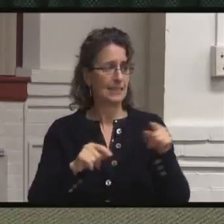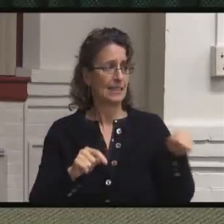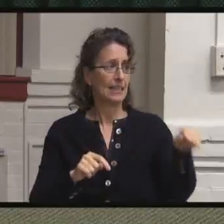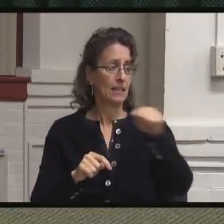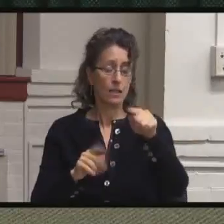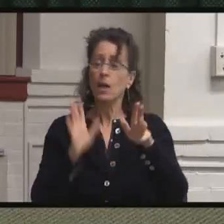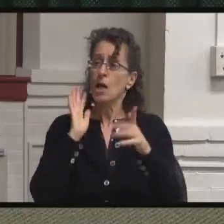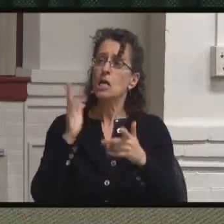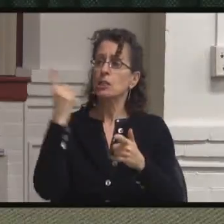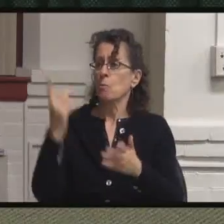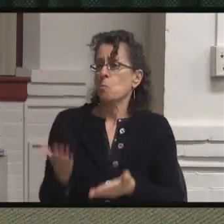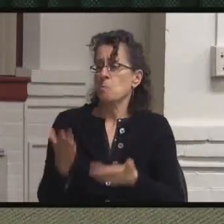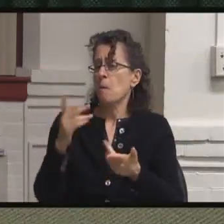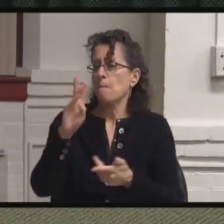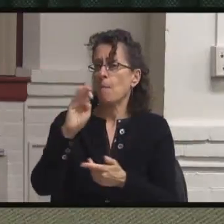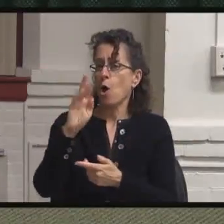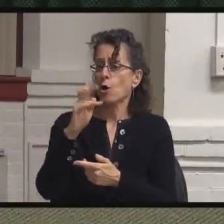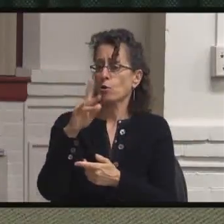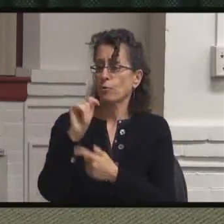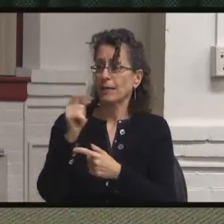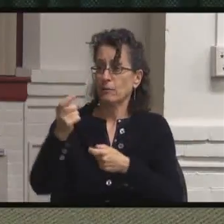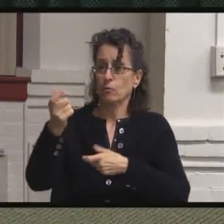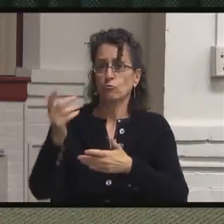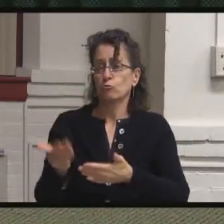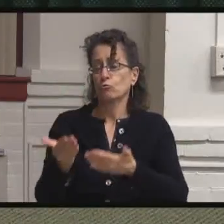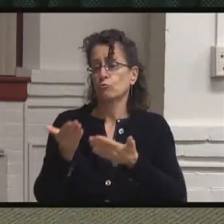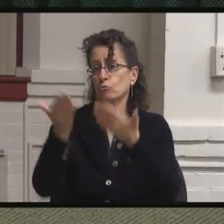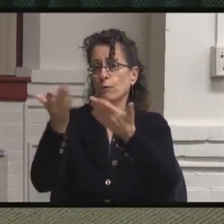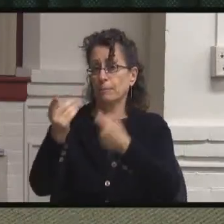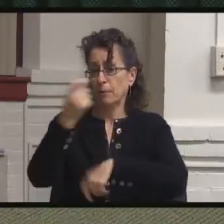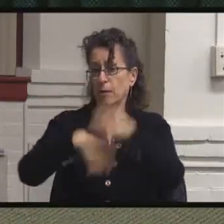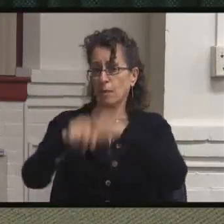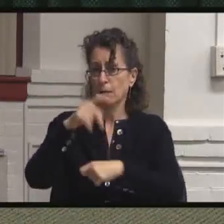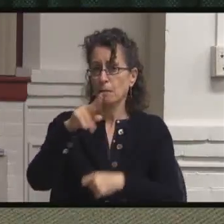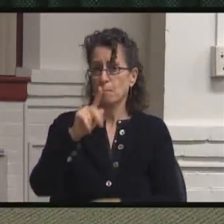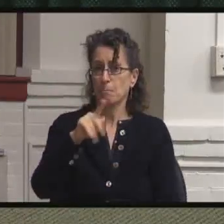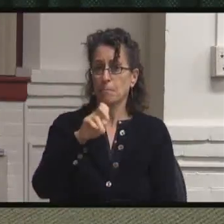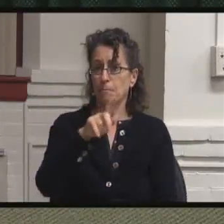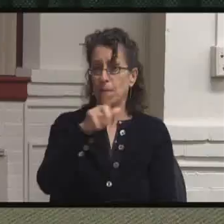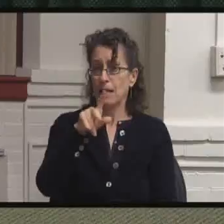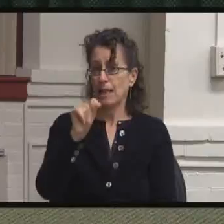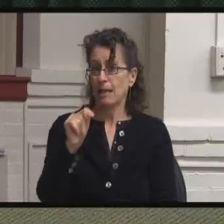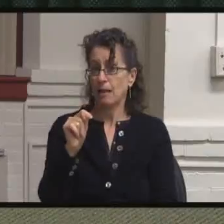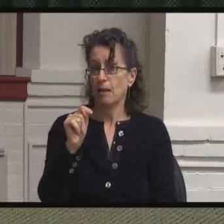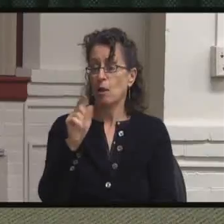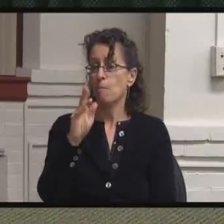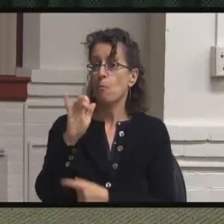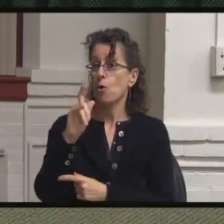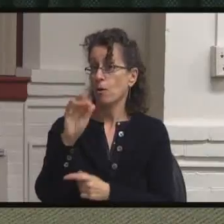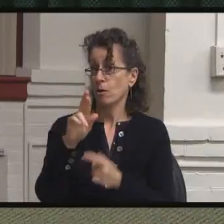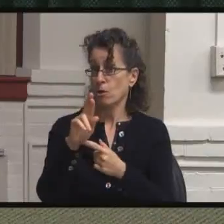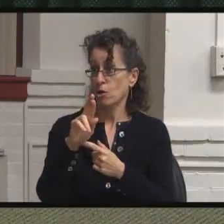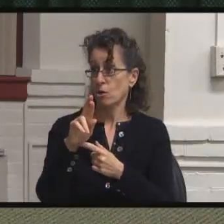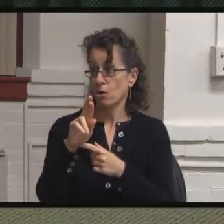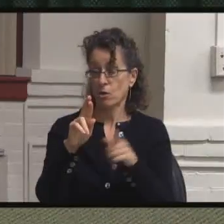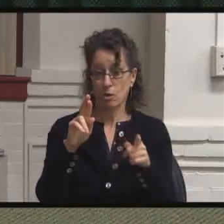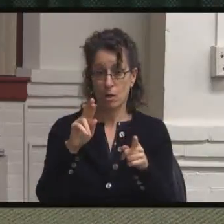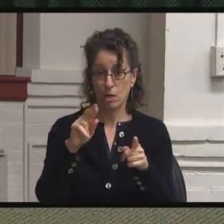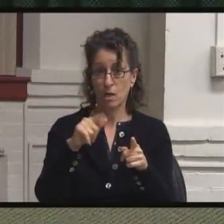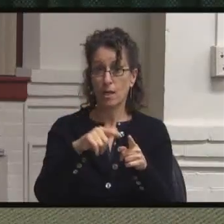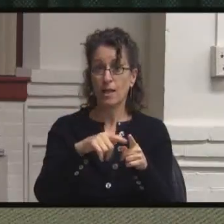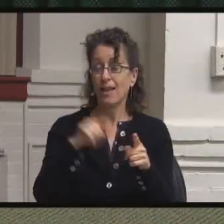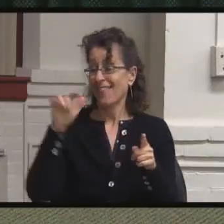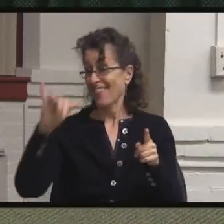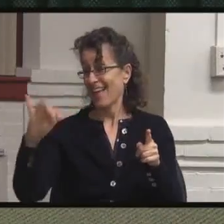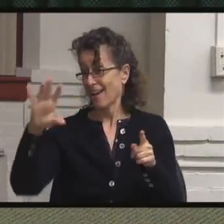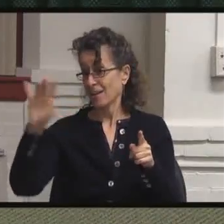a pellet boiler would be the advantageous way to proceed. Would we then get some money from them for this